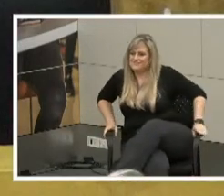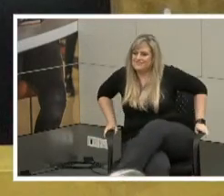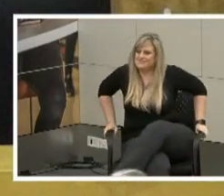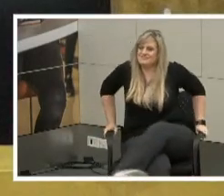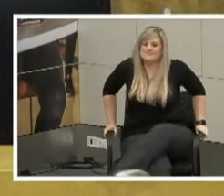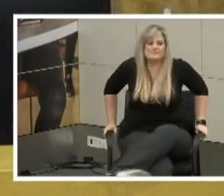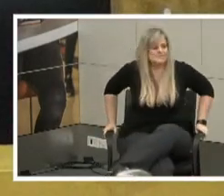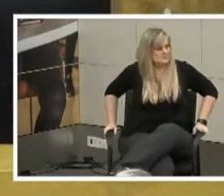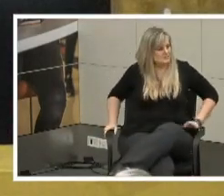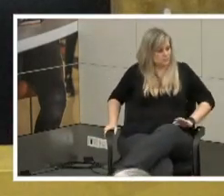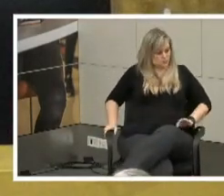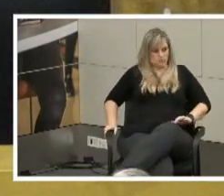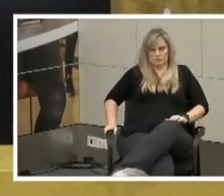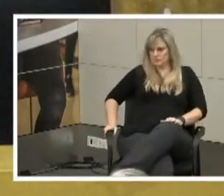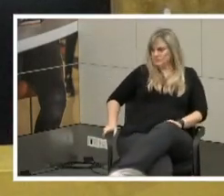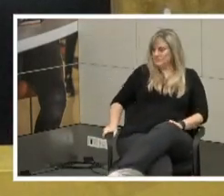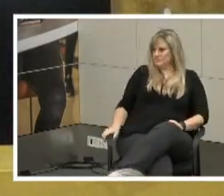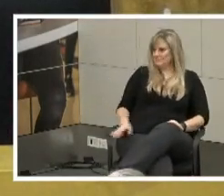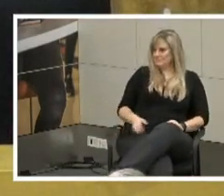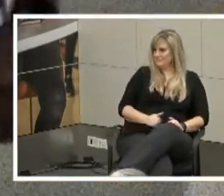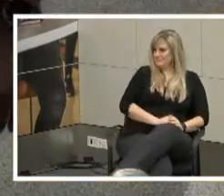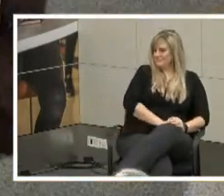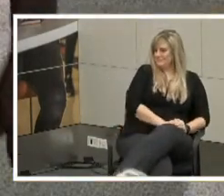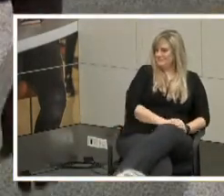you Mr McKenzie